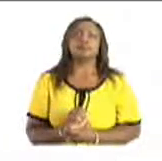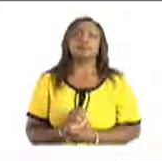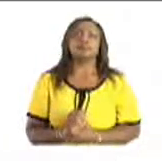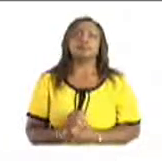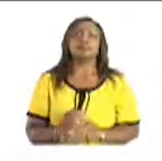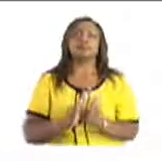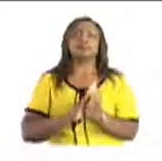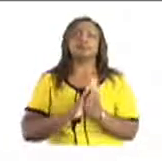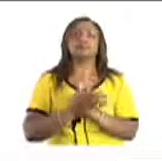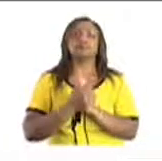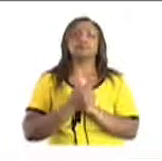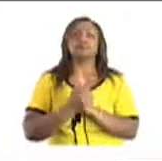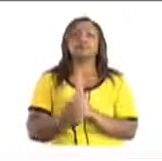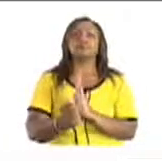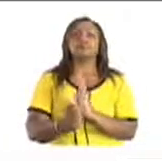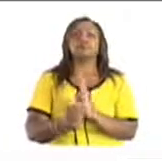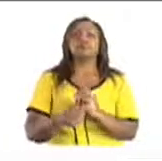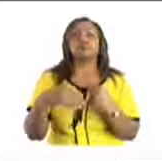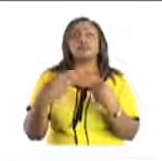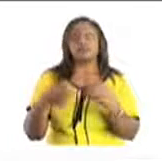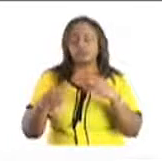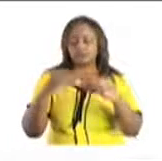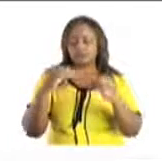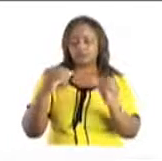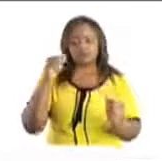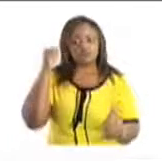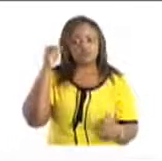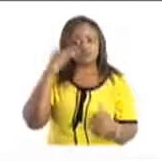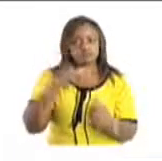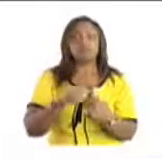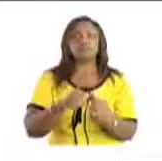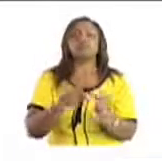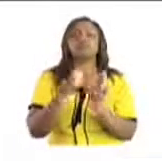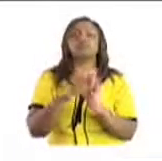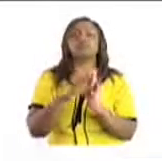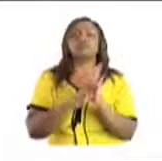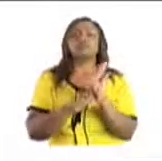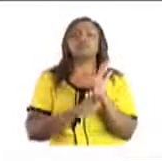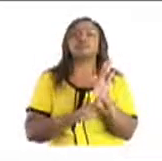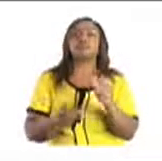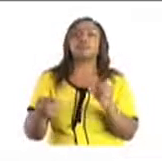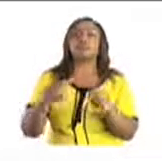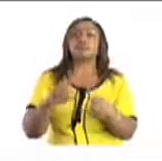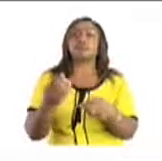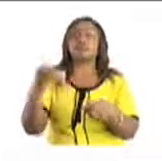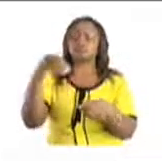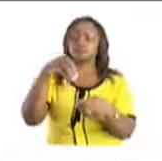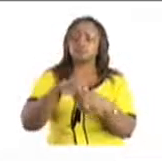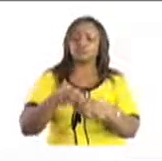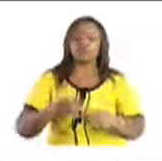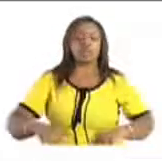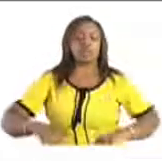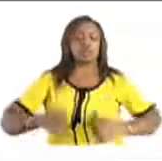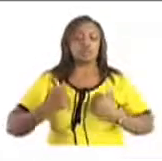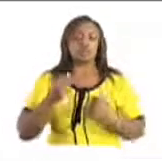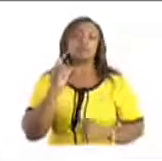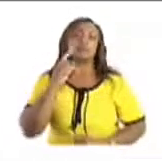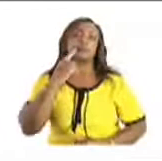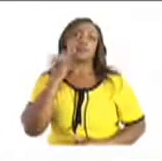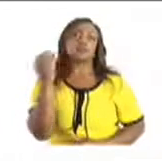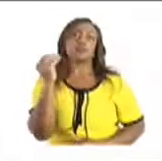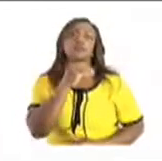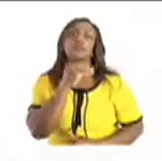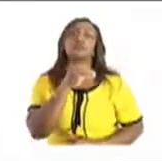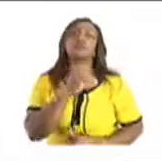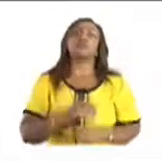Competencies. By the end of the lesson, you should be able to list the components of a healthy snack.